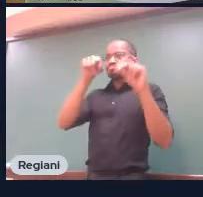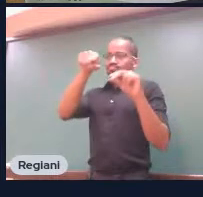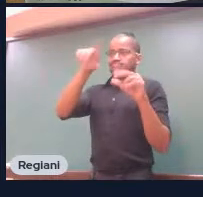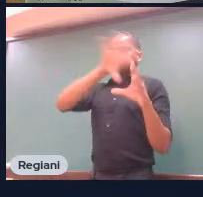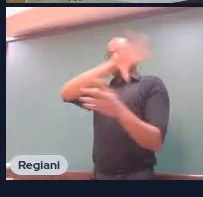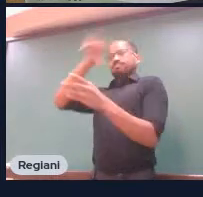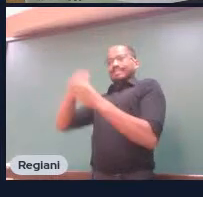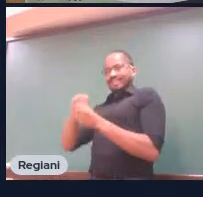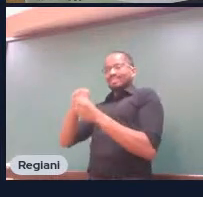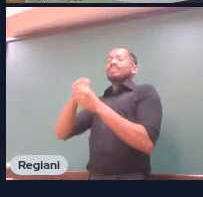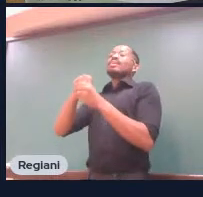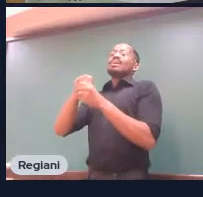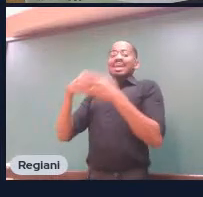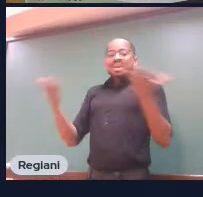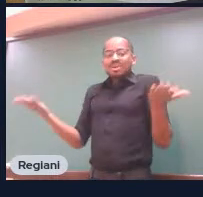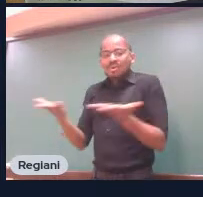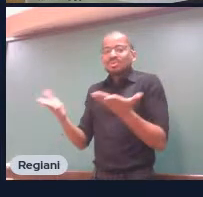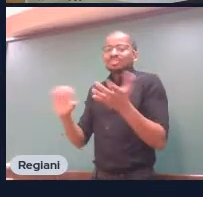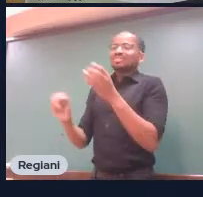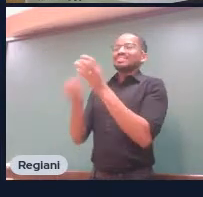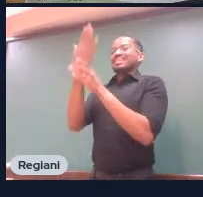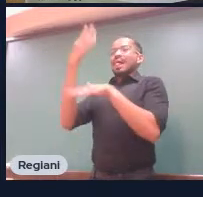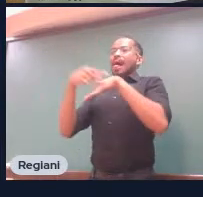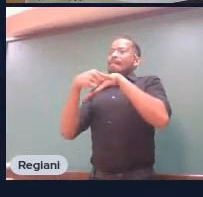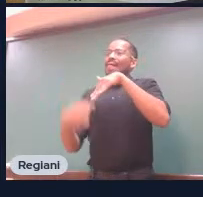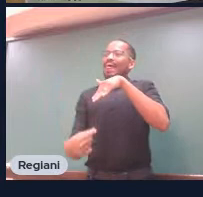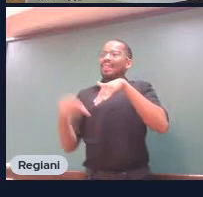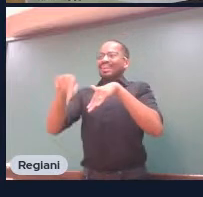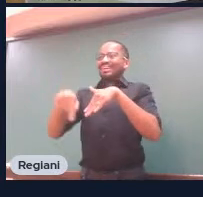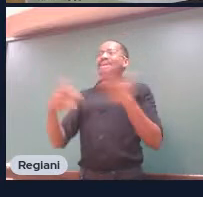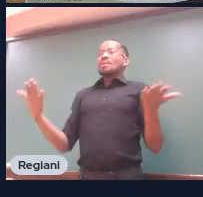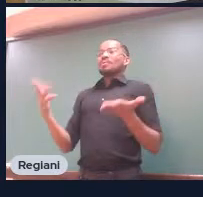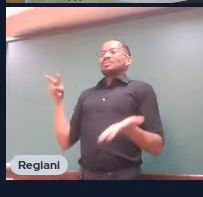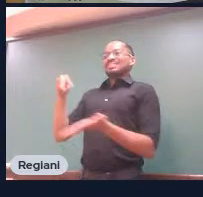became AmericaLex, and here we are now in Sao Paulo.